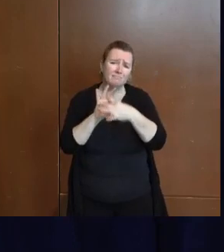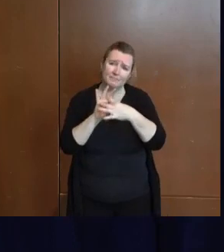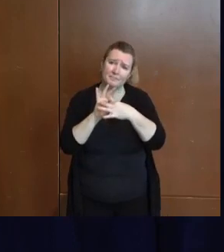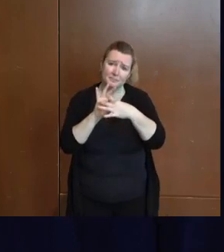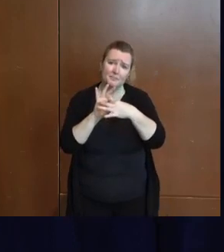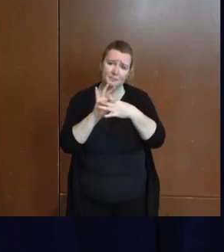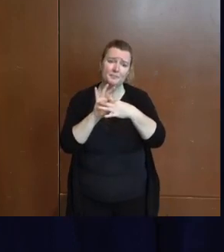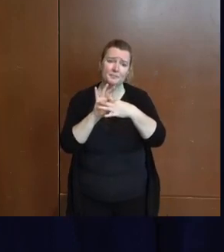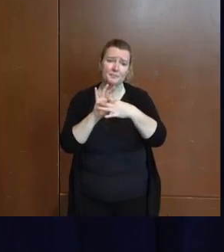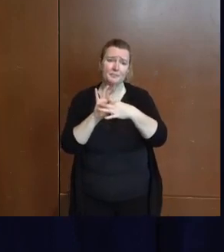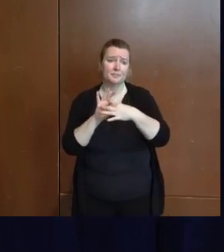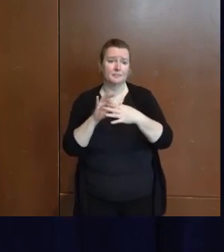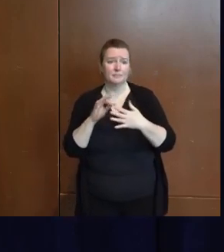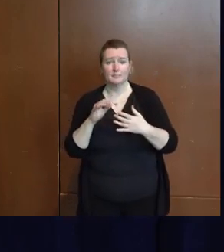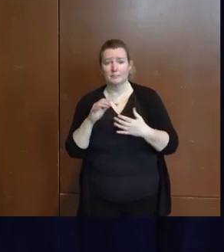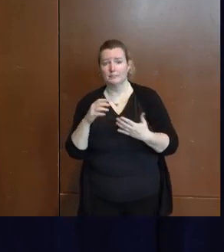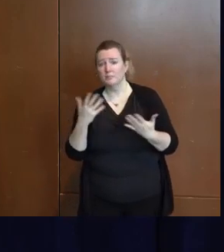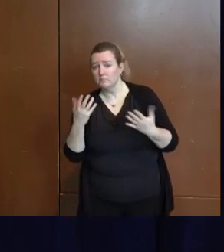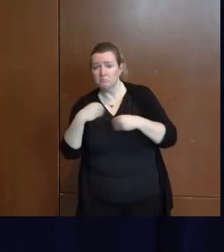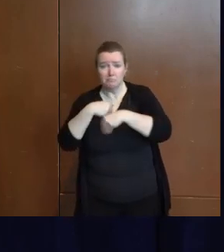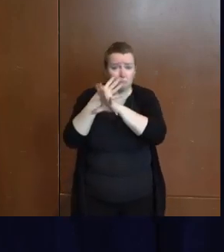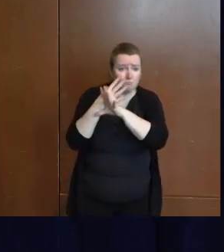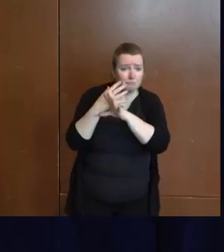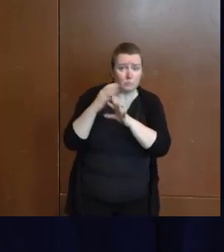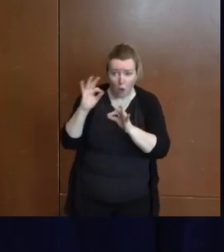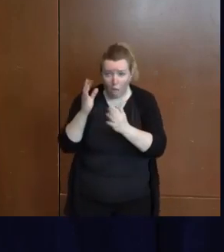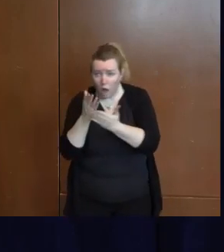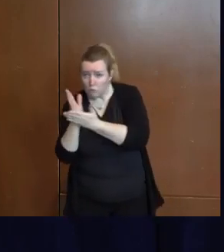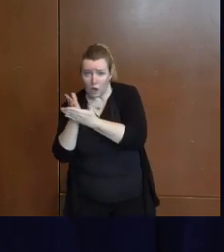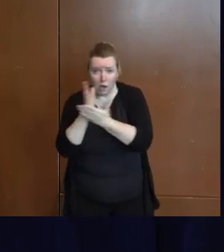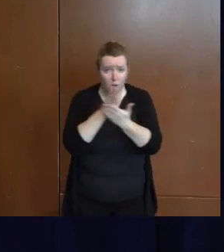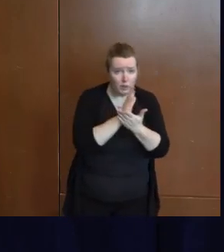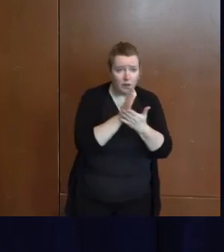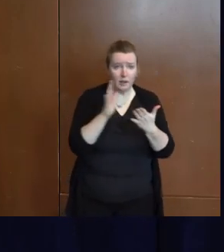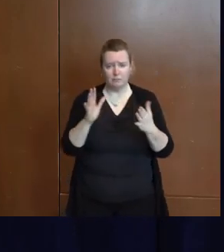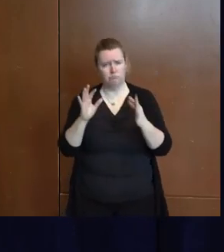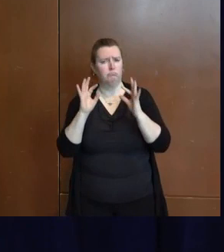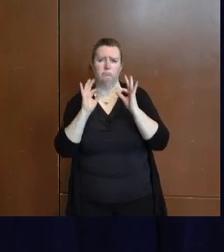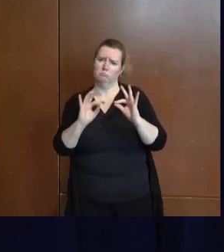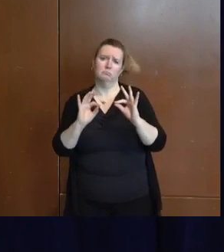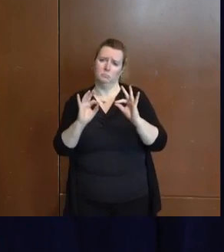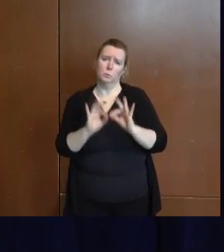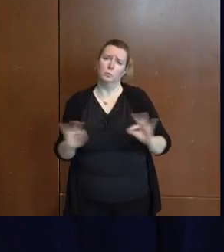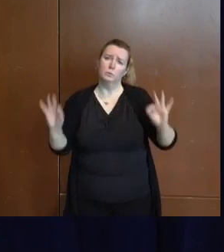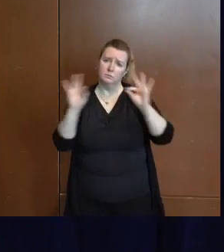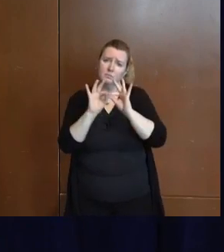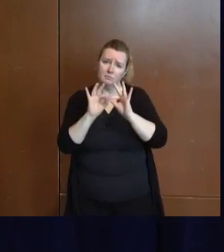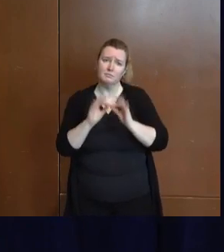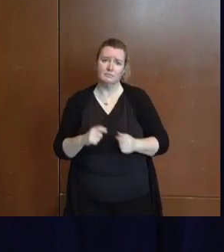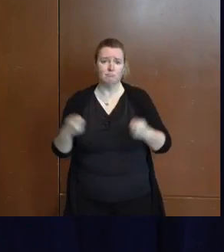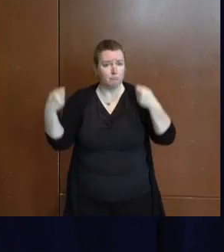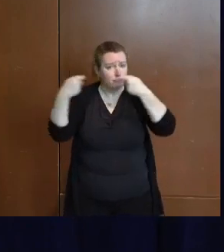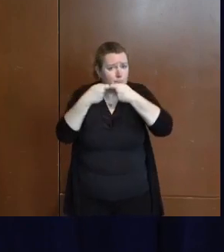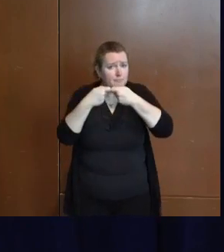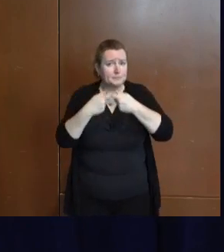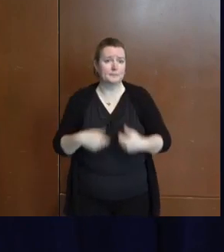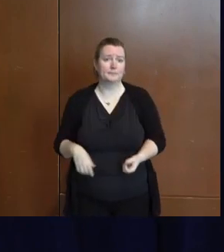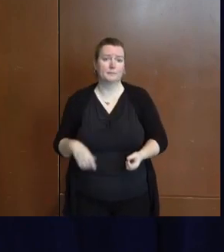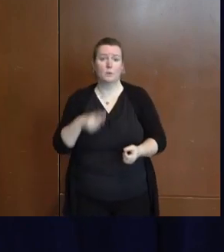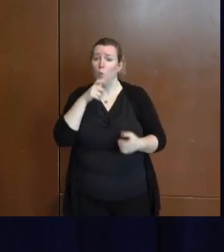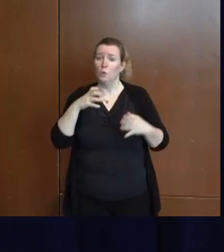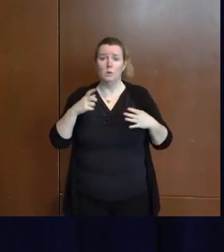other. Technology supports that more than ever before. And for those who are in need of emotional support during